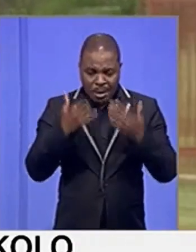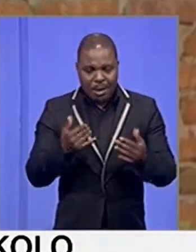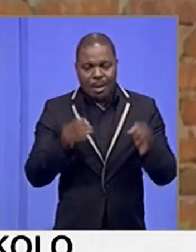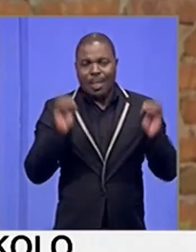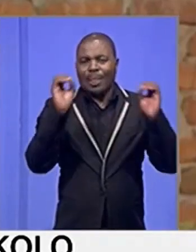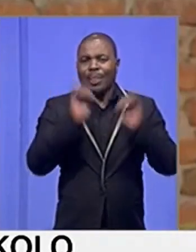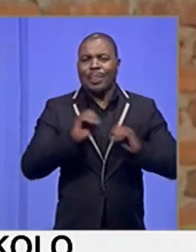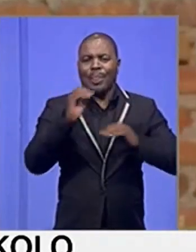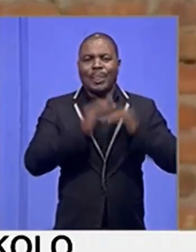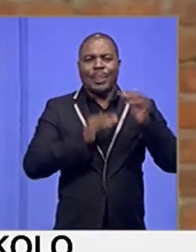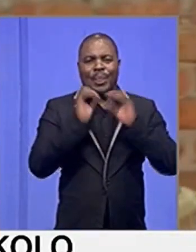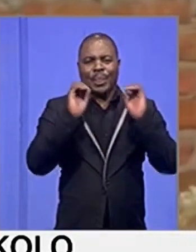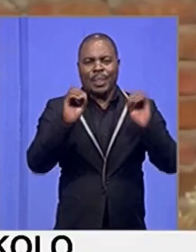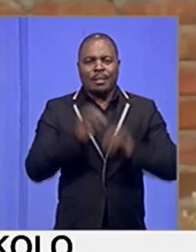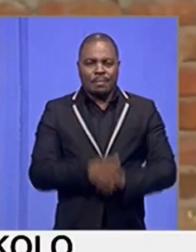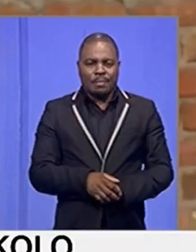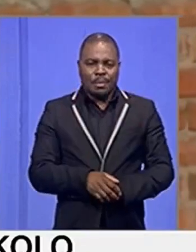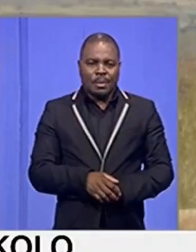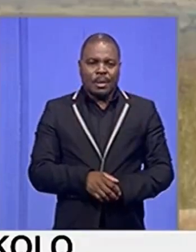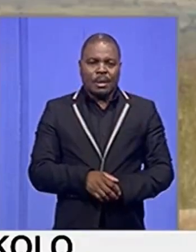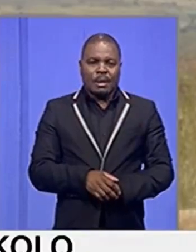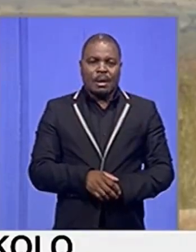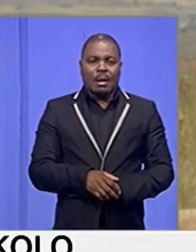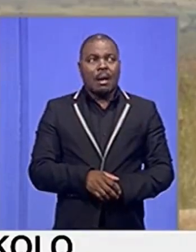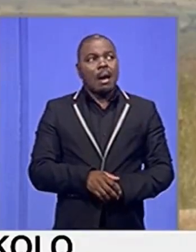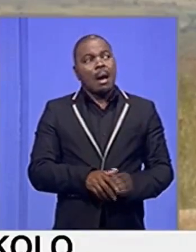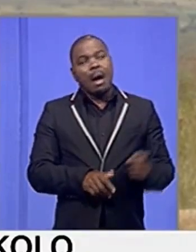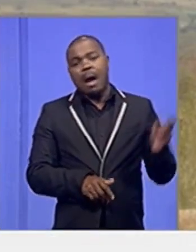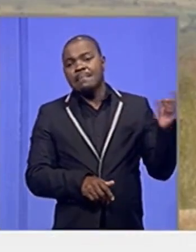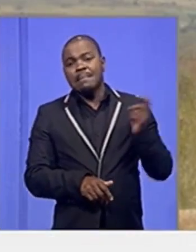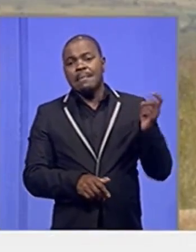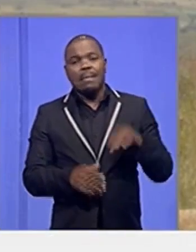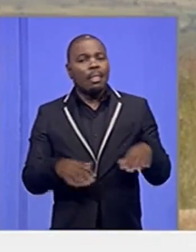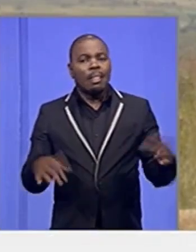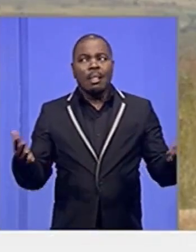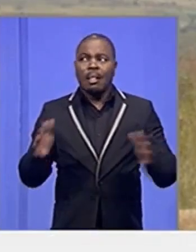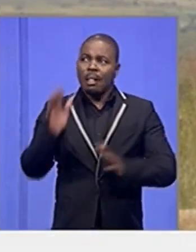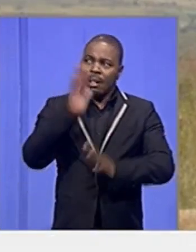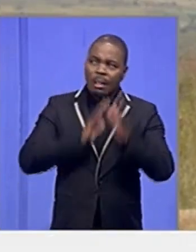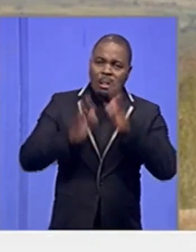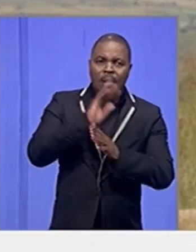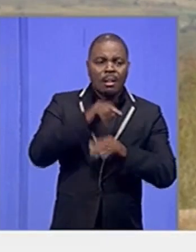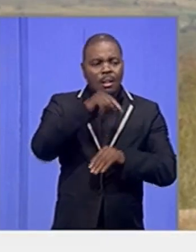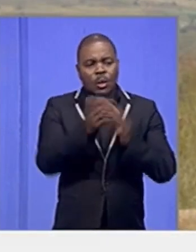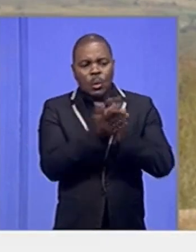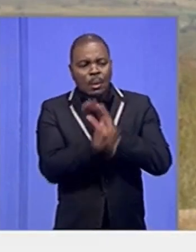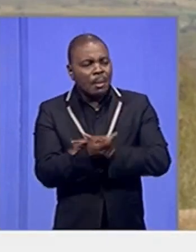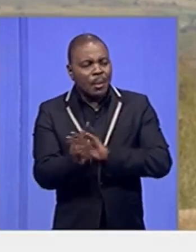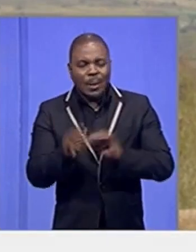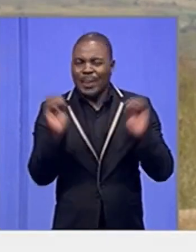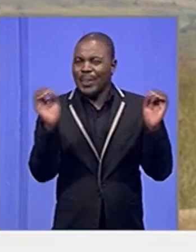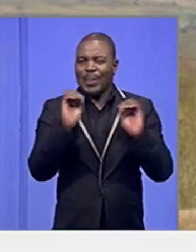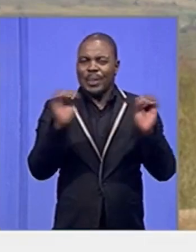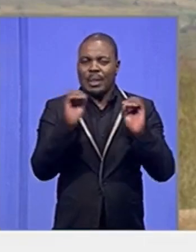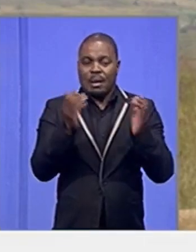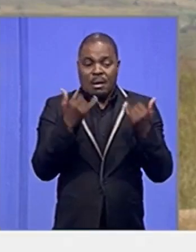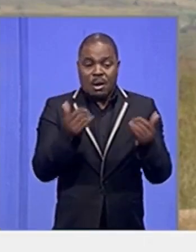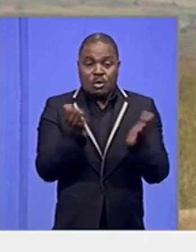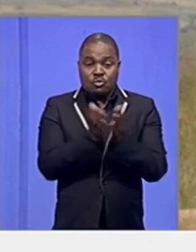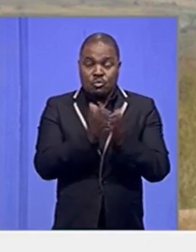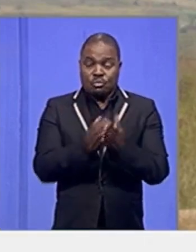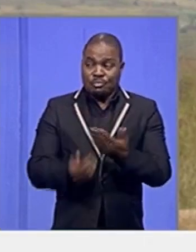tswa go lemina. No one who is coming us to tell us what is happening in the school. The school